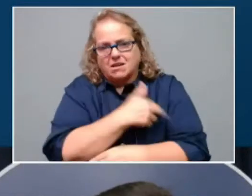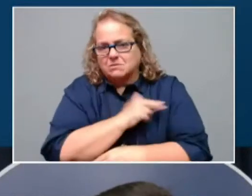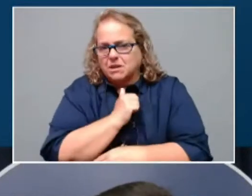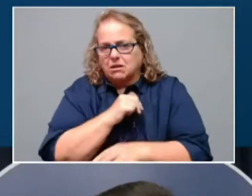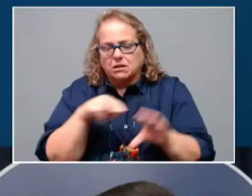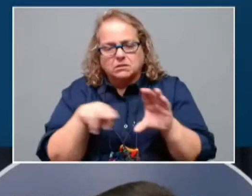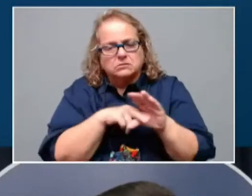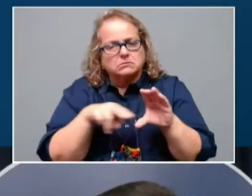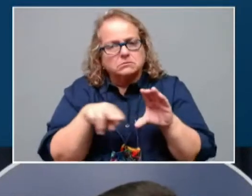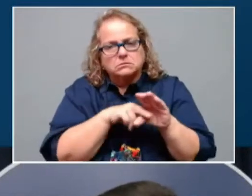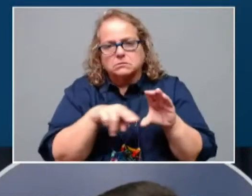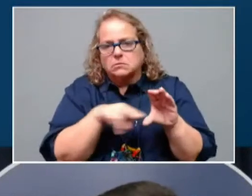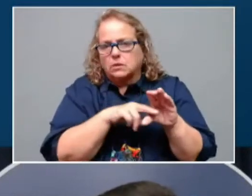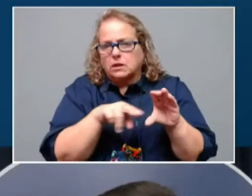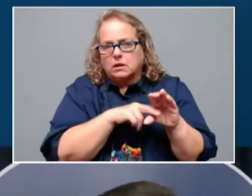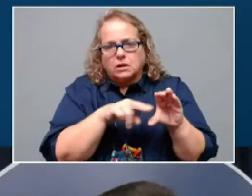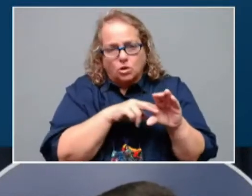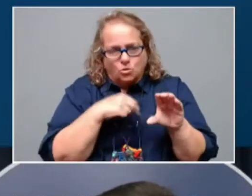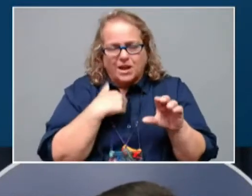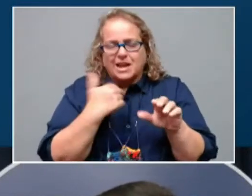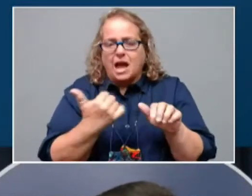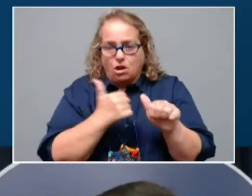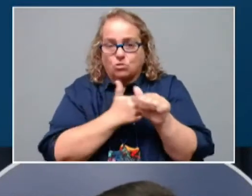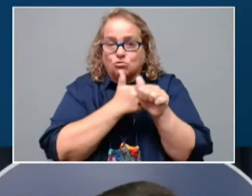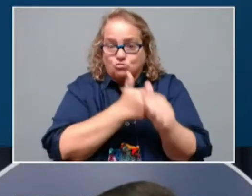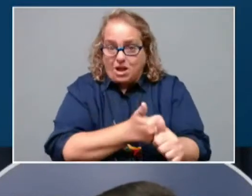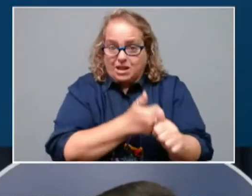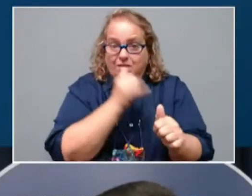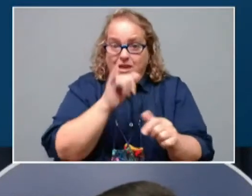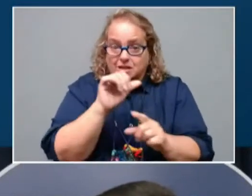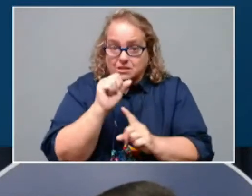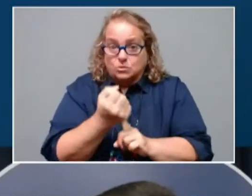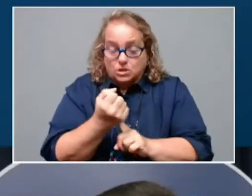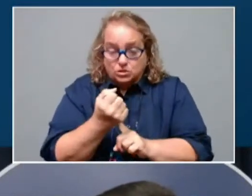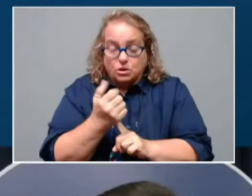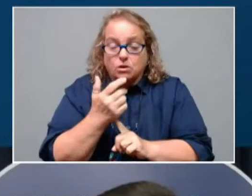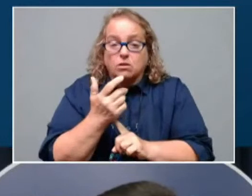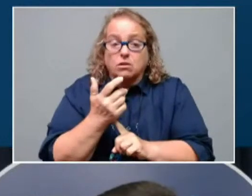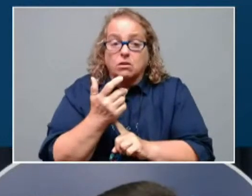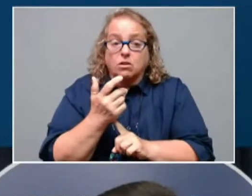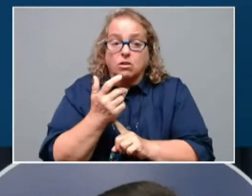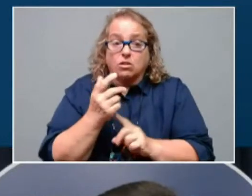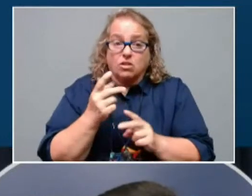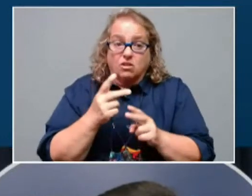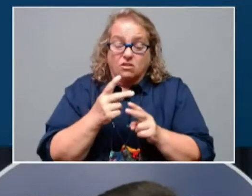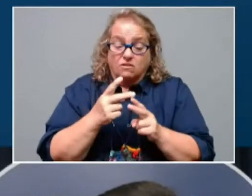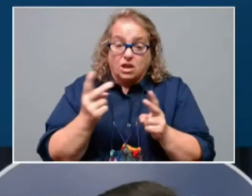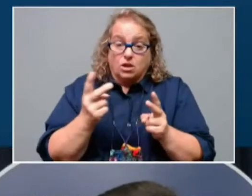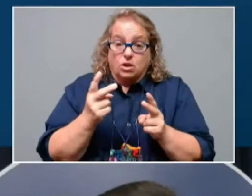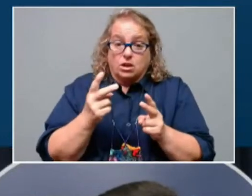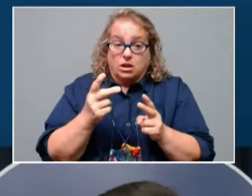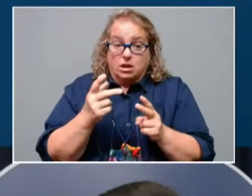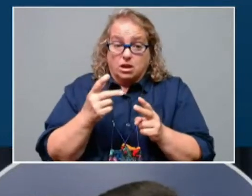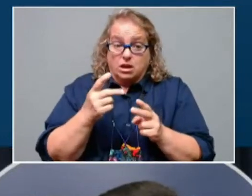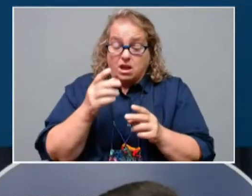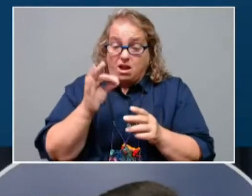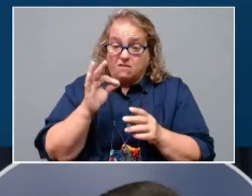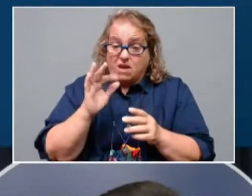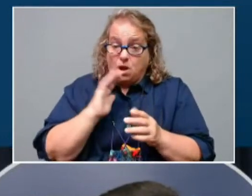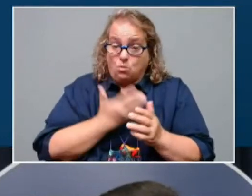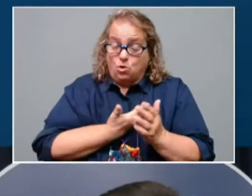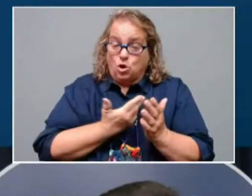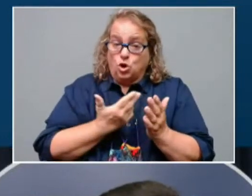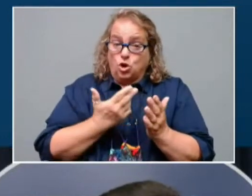a tracking of that situation because of actually the very effective state immunization registry. And